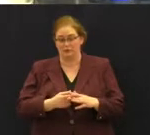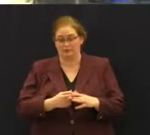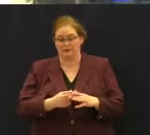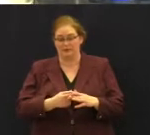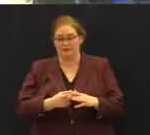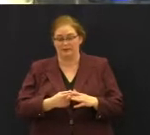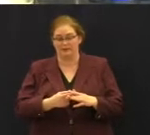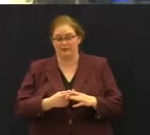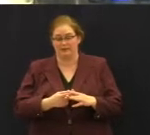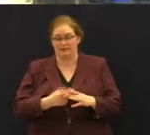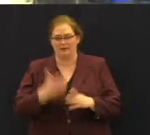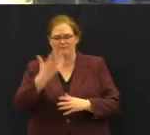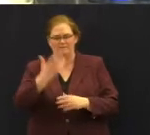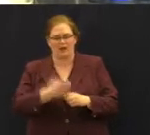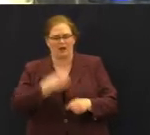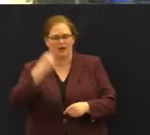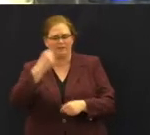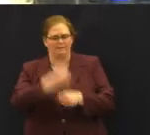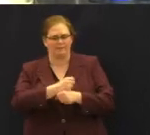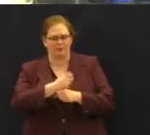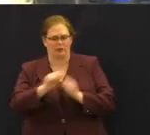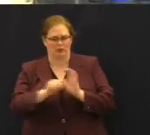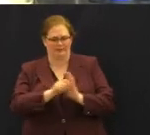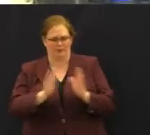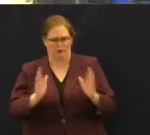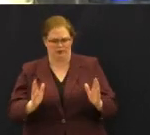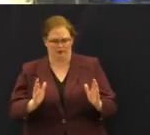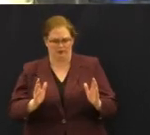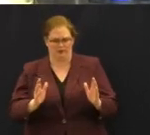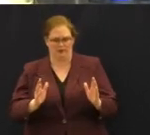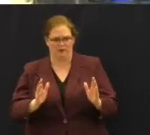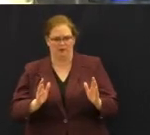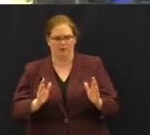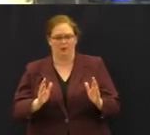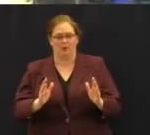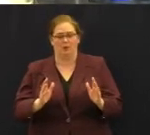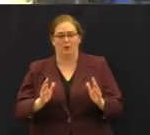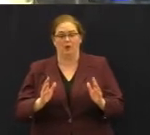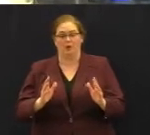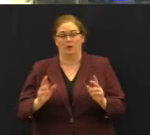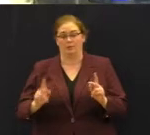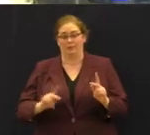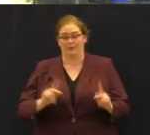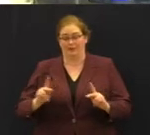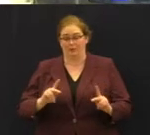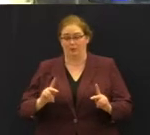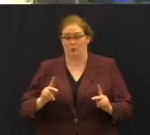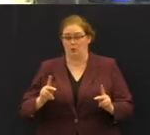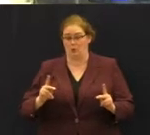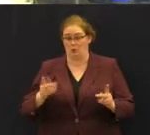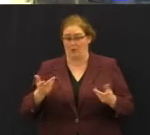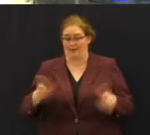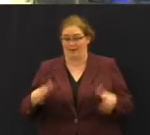a 5-year period with people that have been here